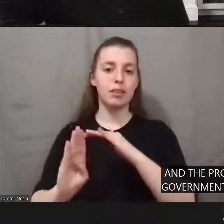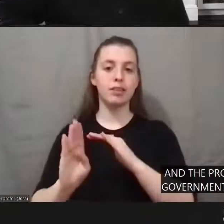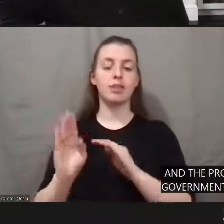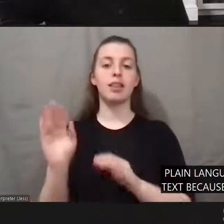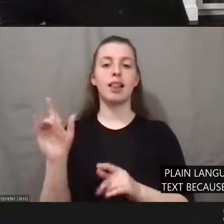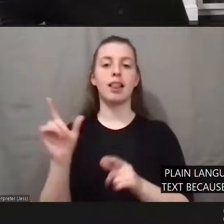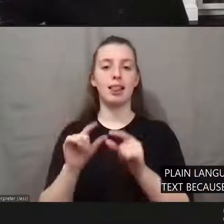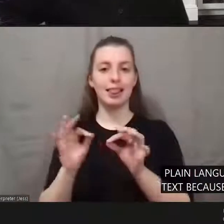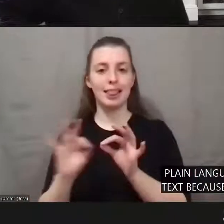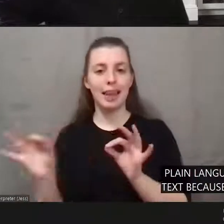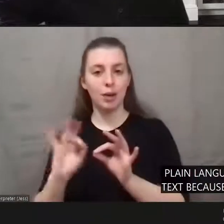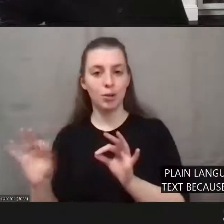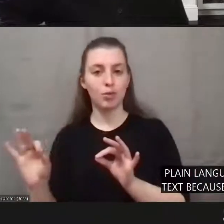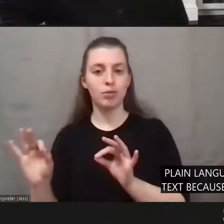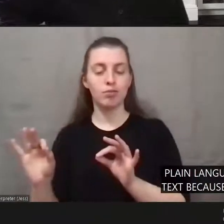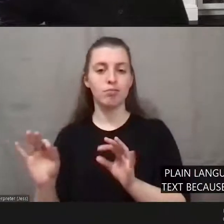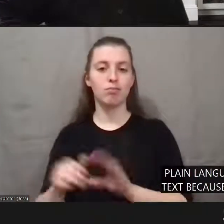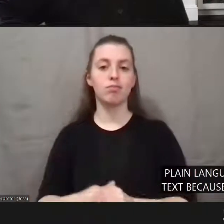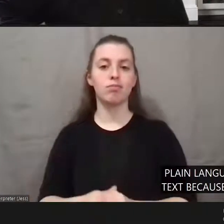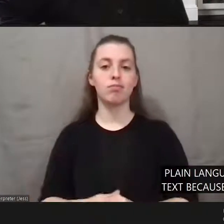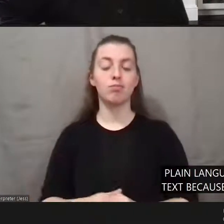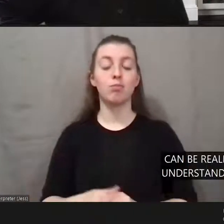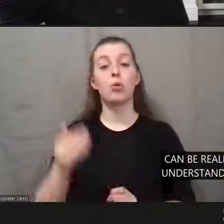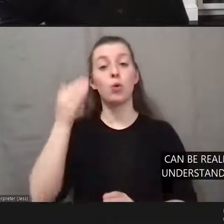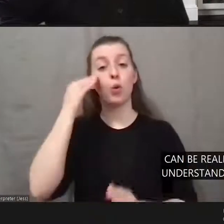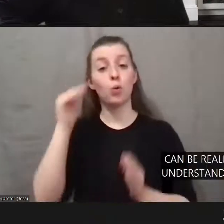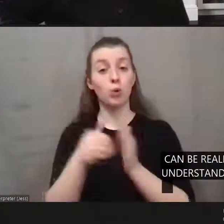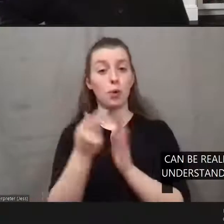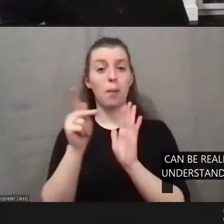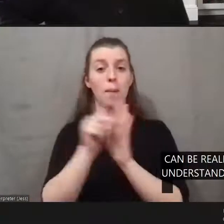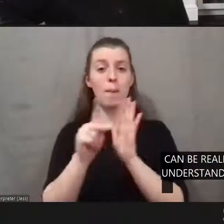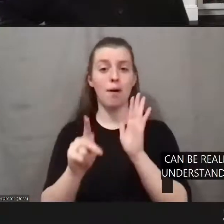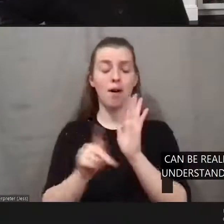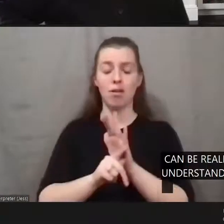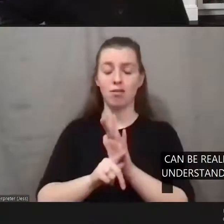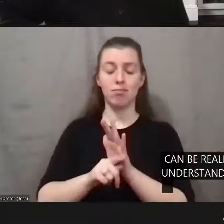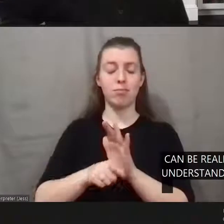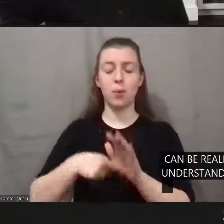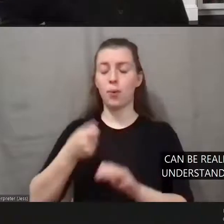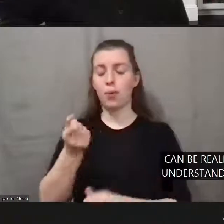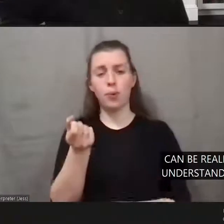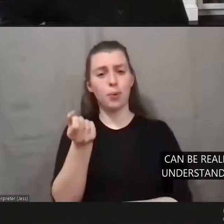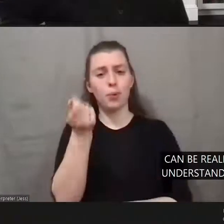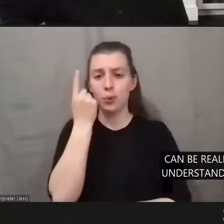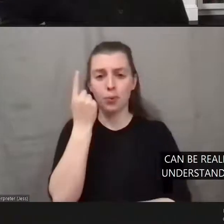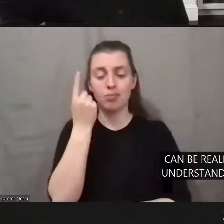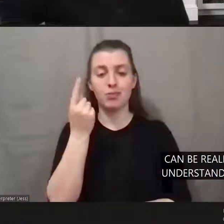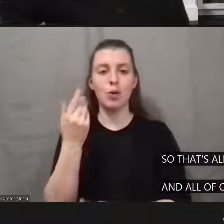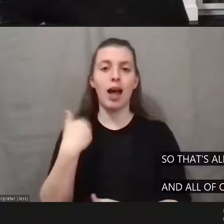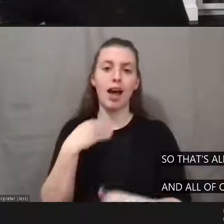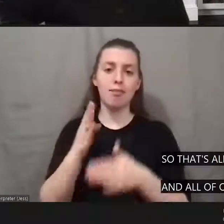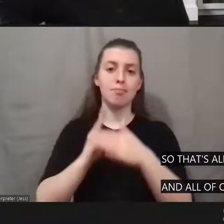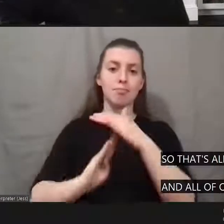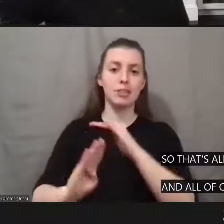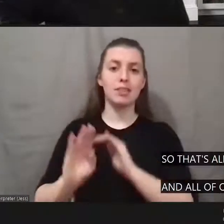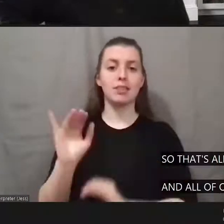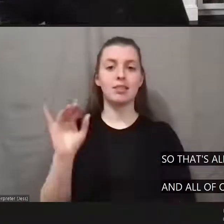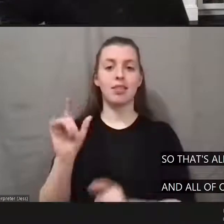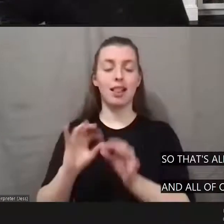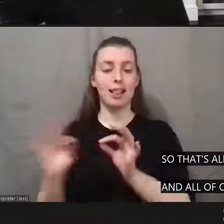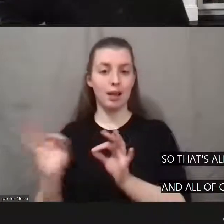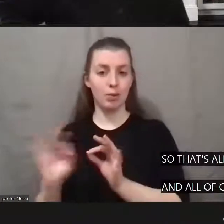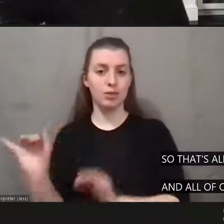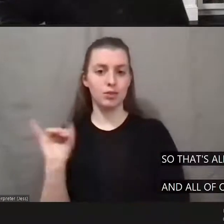really, really hard to understand. So that's all a part of accessibility, and all of our information lives online, right? Everything